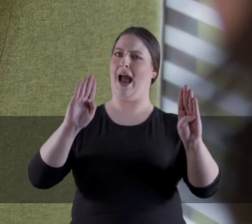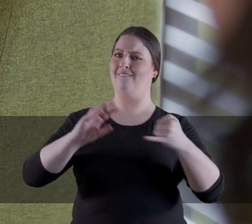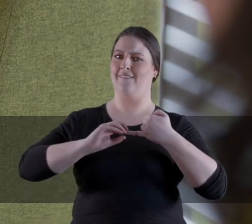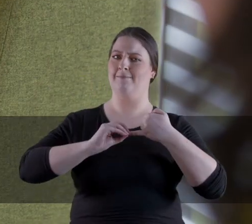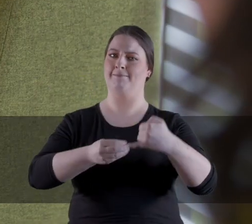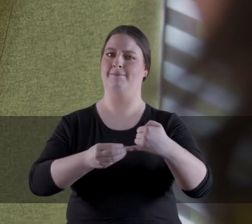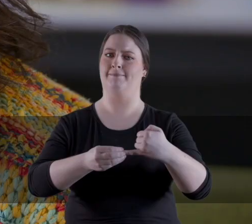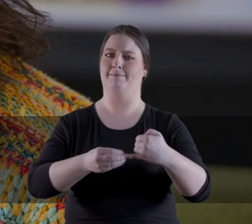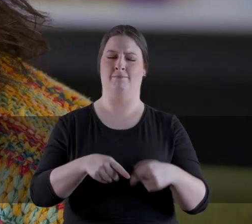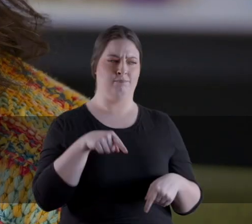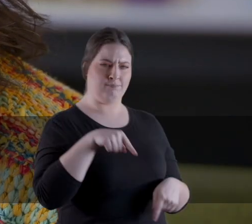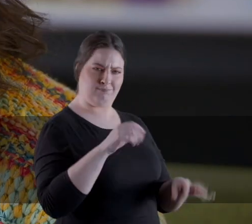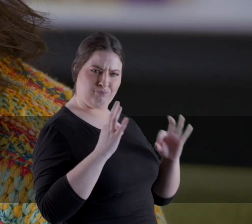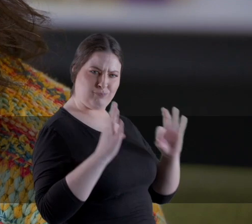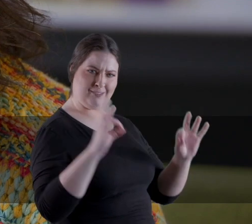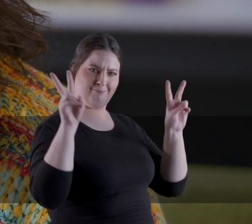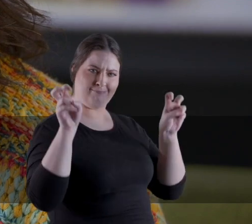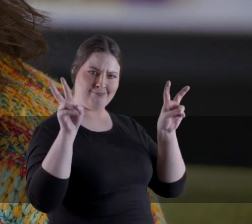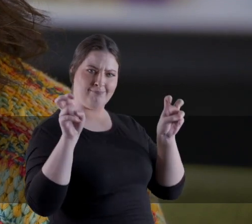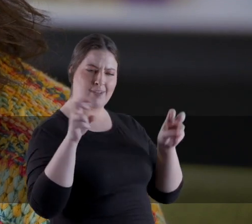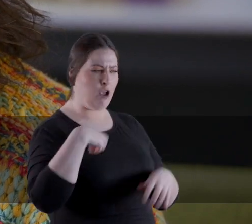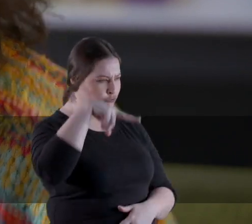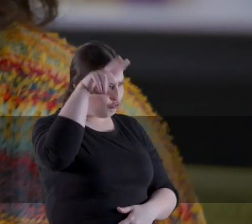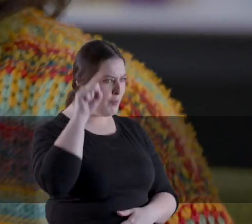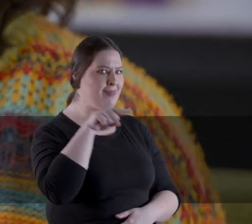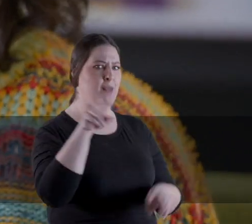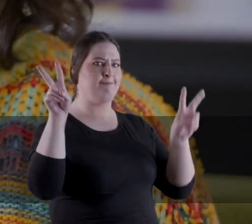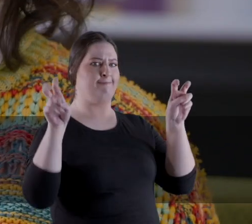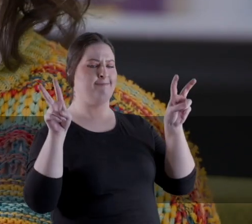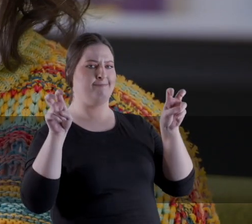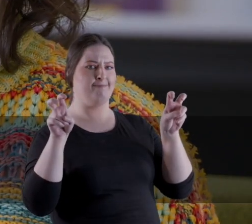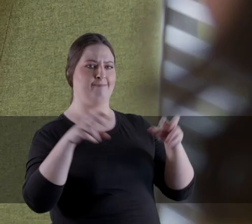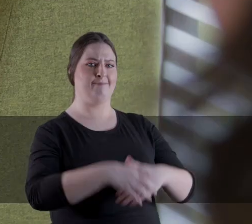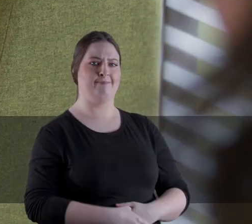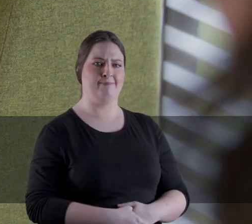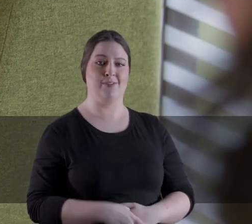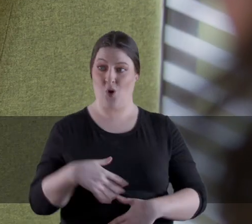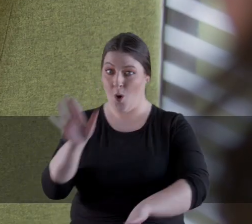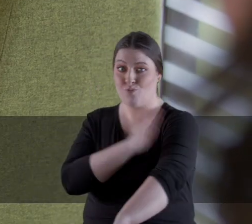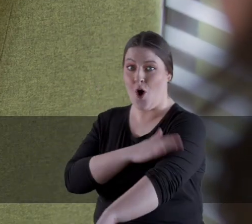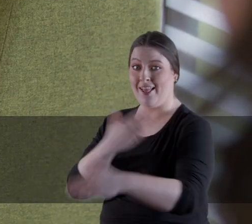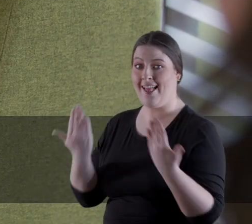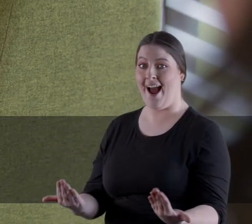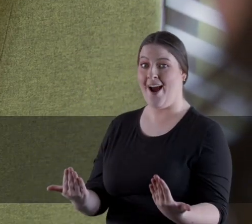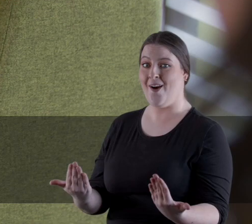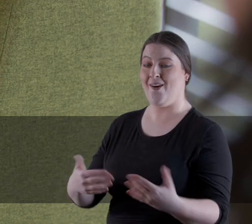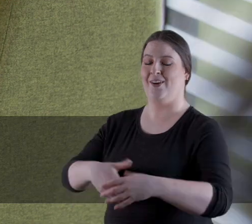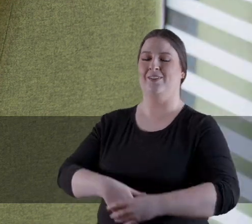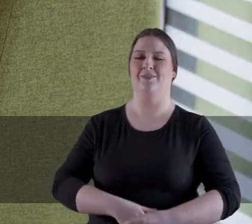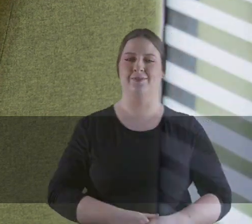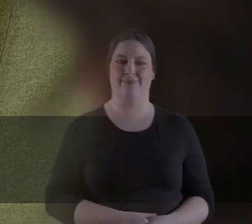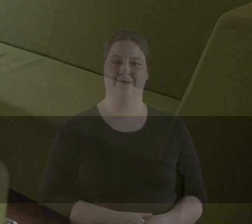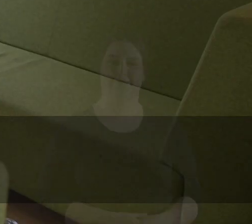in the attempt. That's brilliant. I'll remember that. Let's go for a walk now.